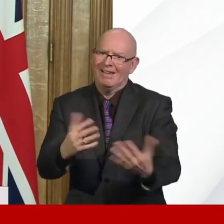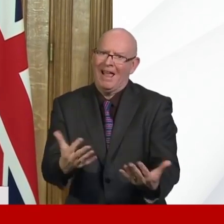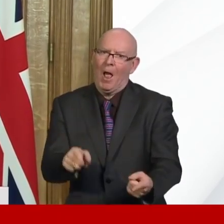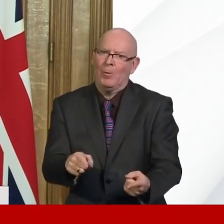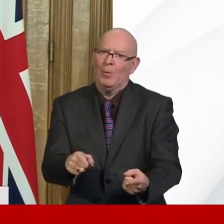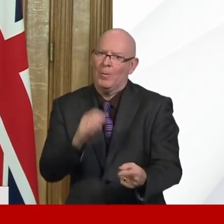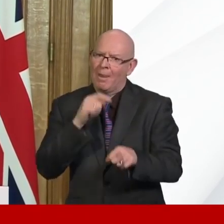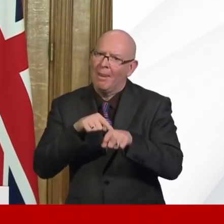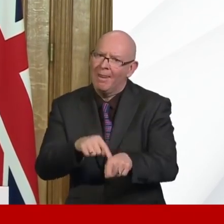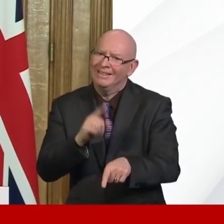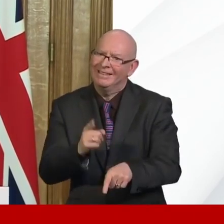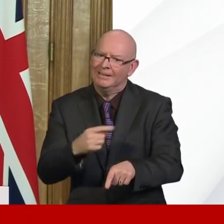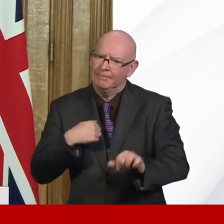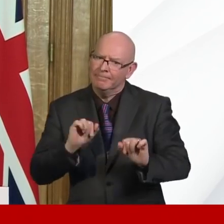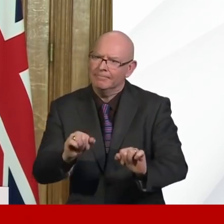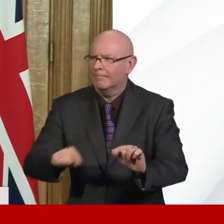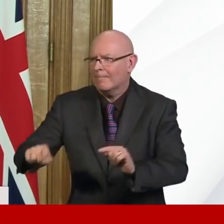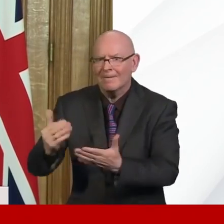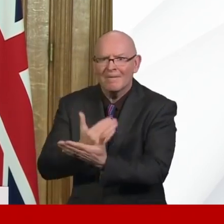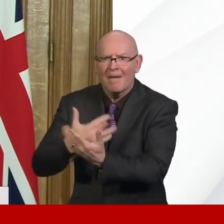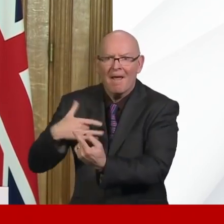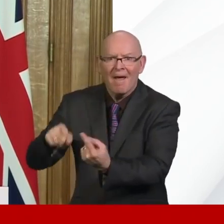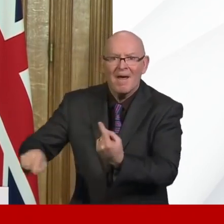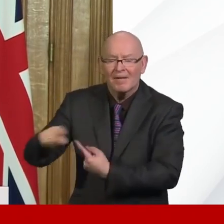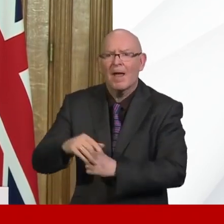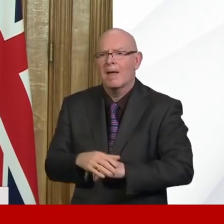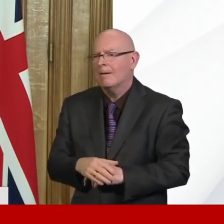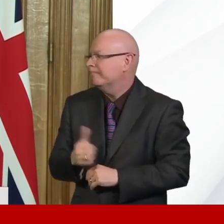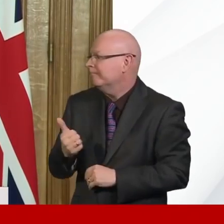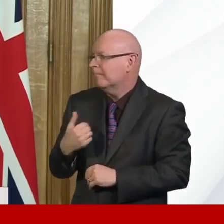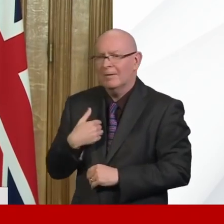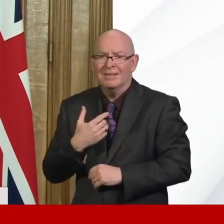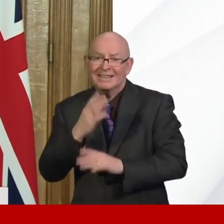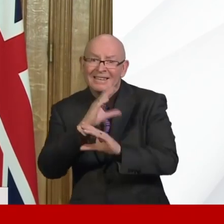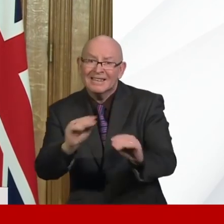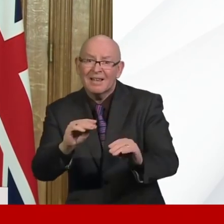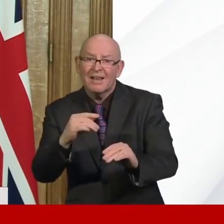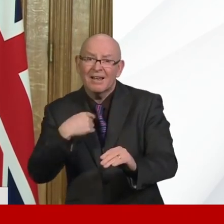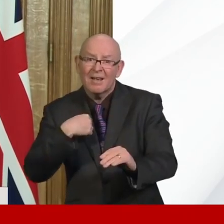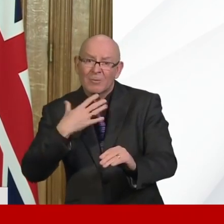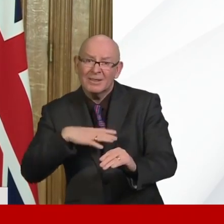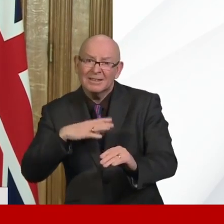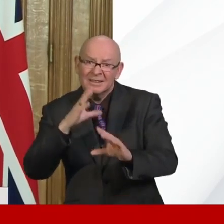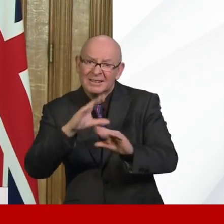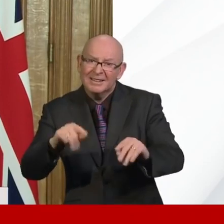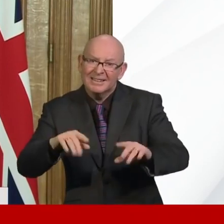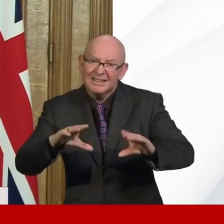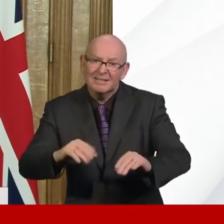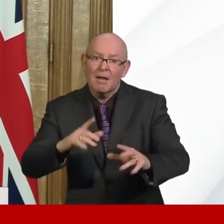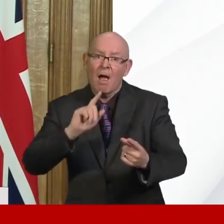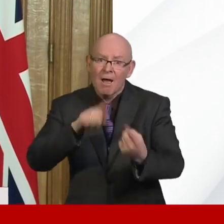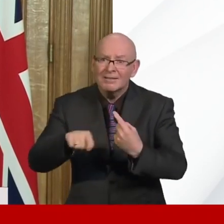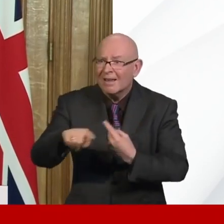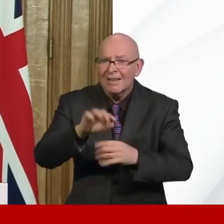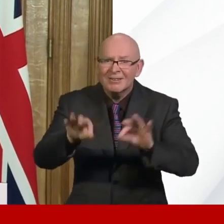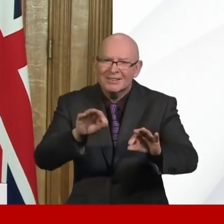Charlotte. And of course, people must take their own decisions, and I'm a believer, as I say, in freedom. But